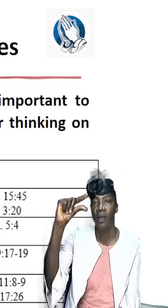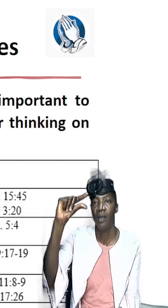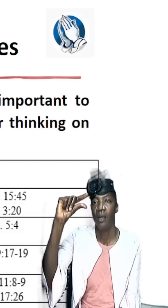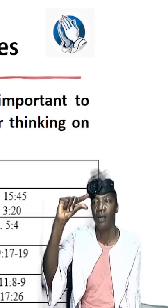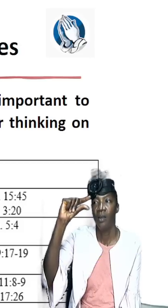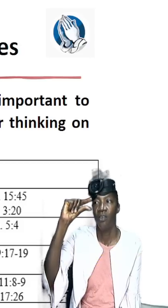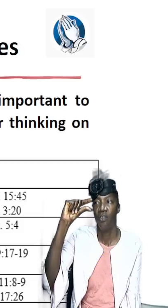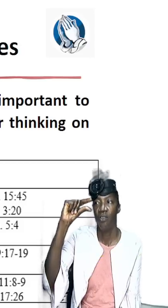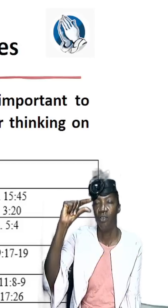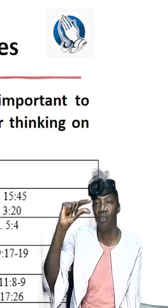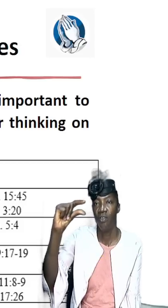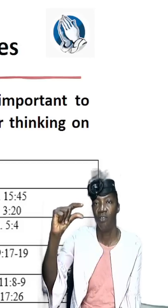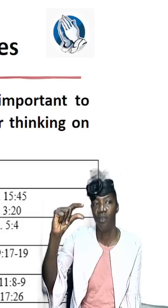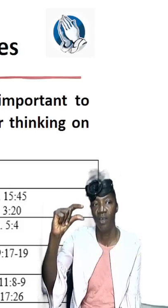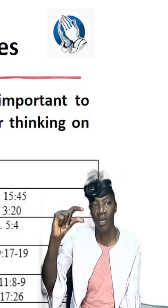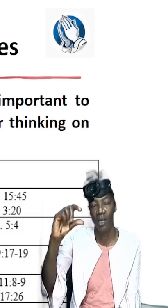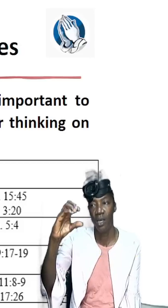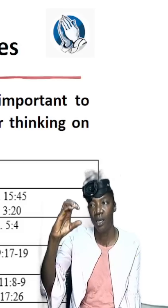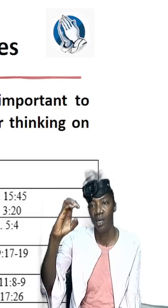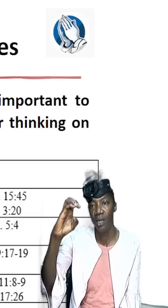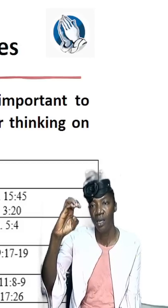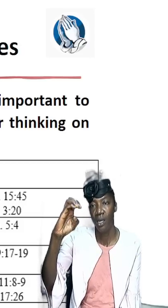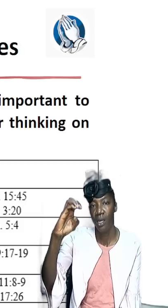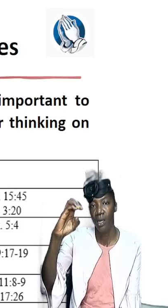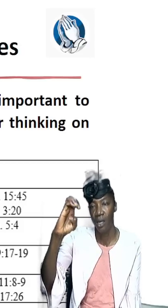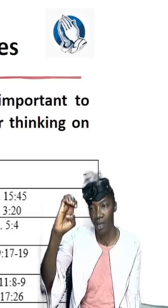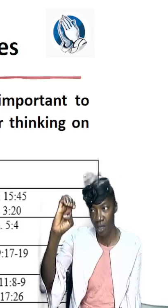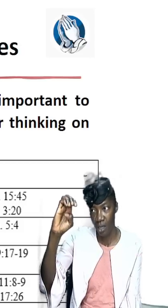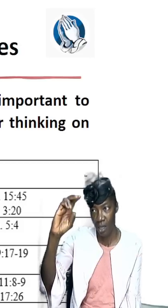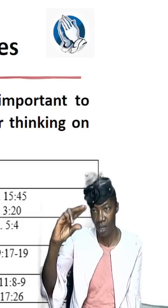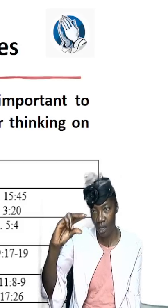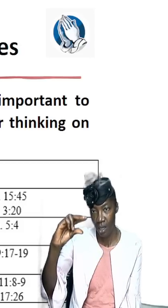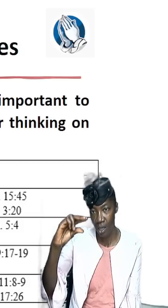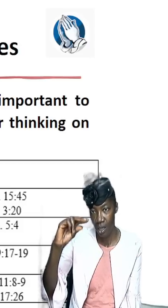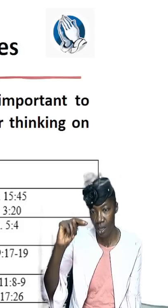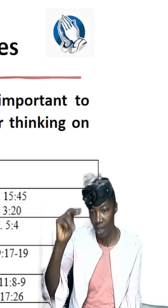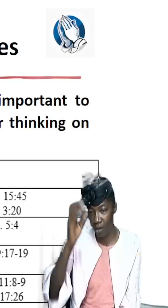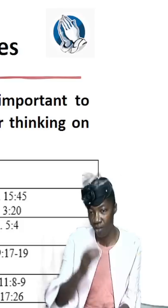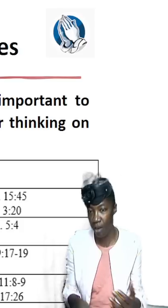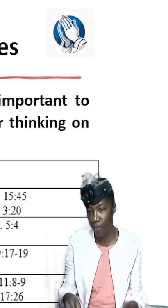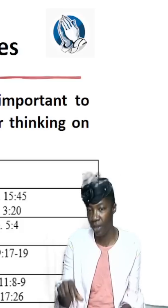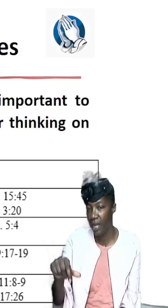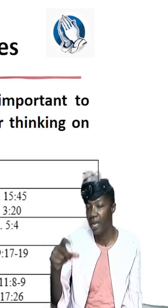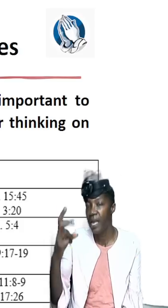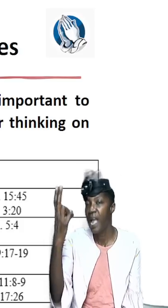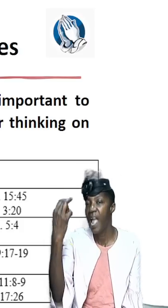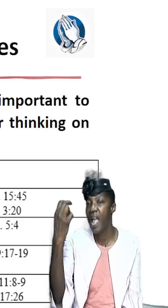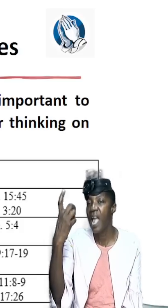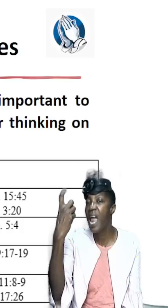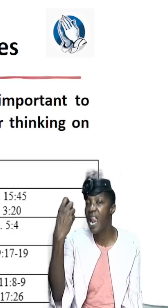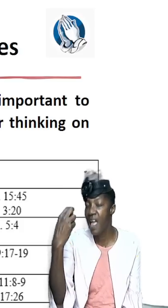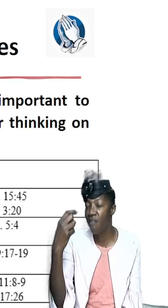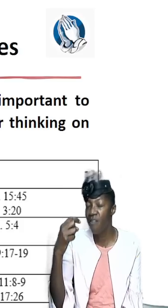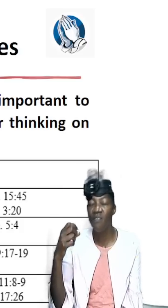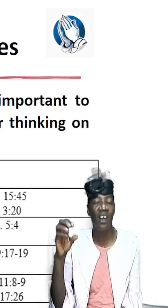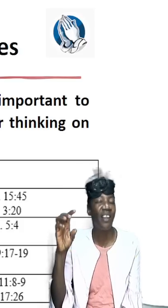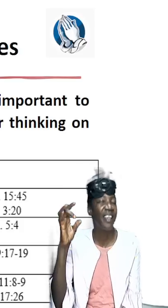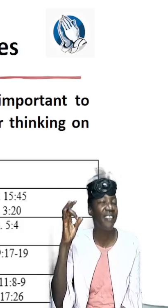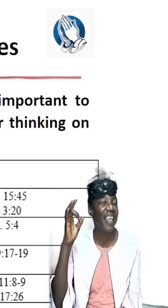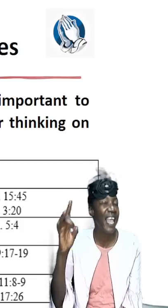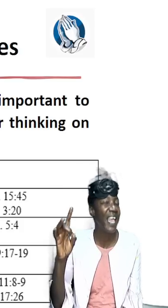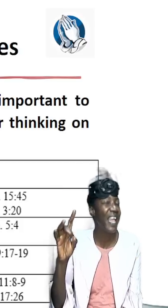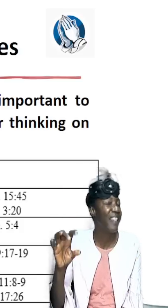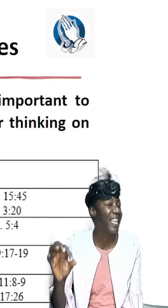8 and 9. That is very important. Again, we wanted us to get there. We wanted us to recall these scriptures